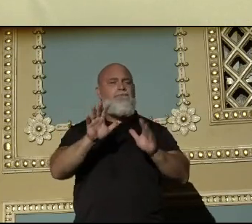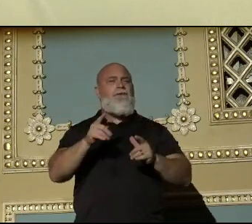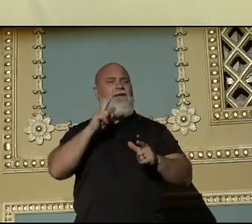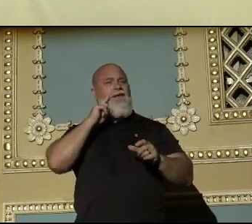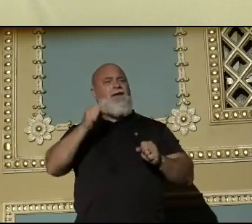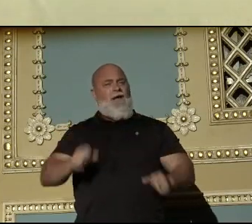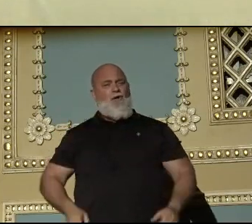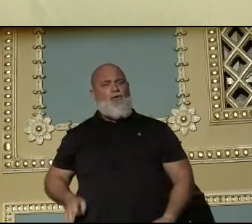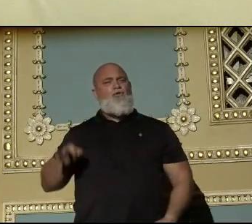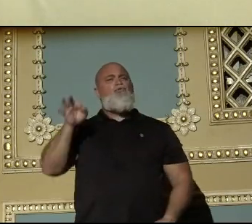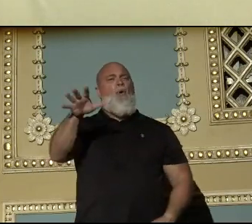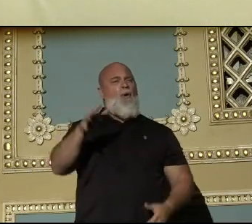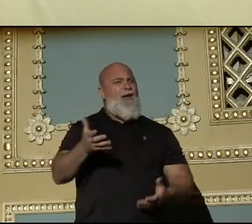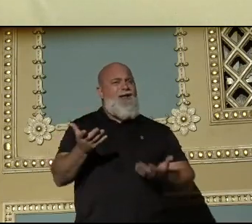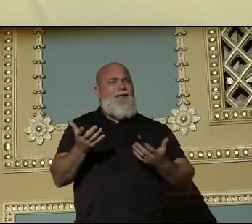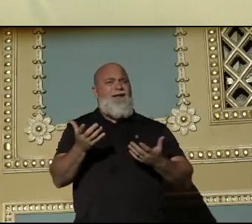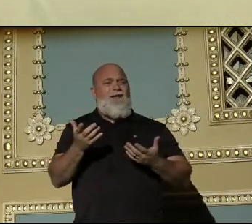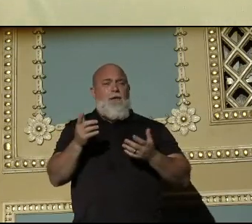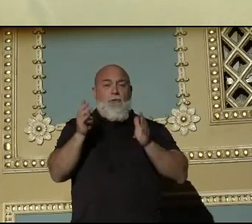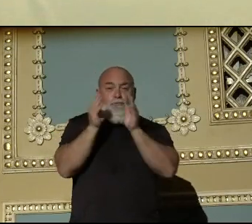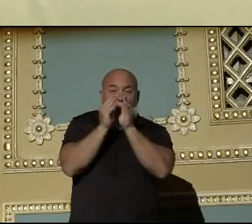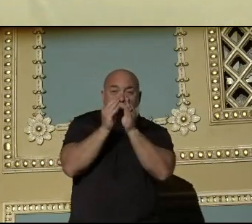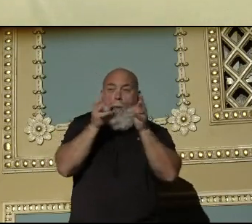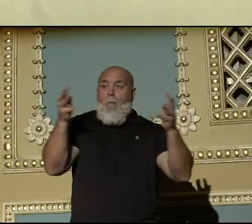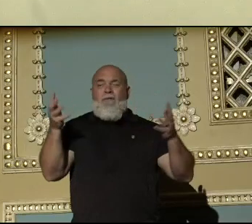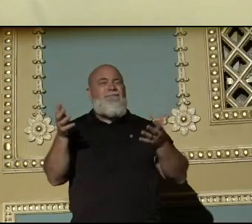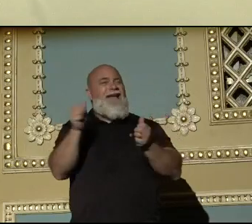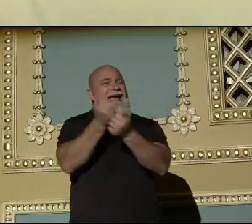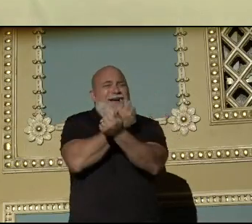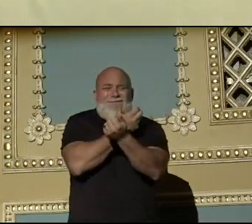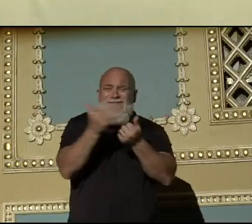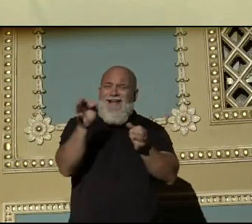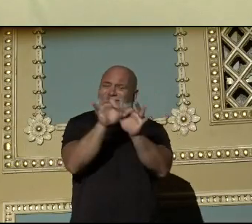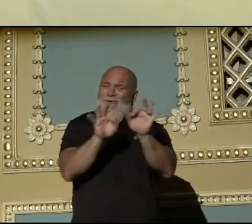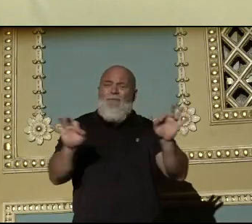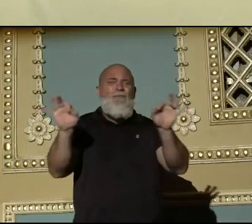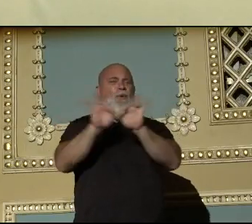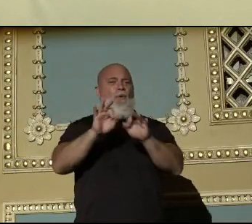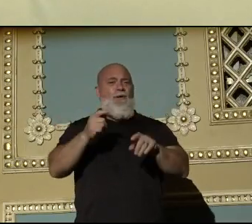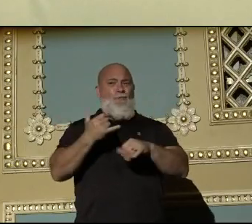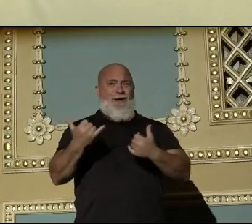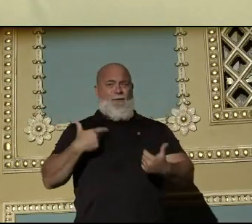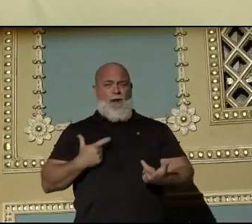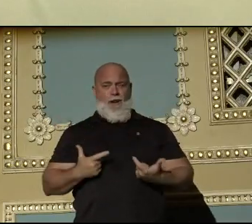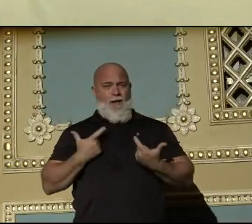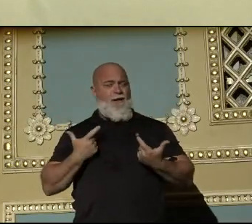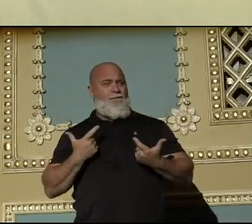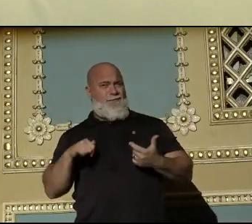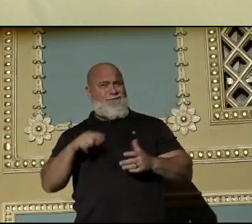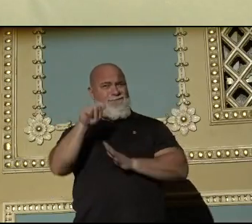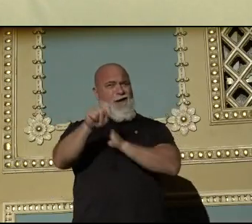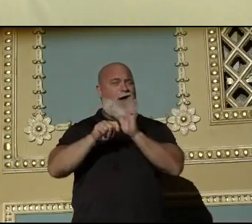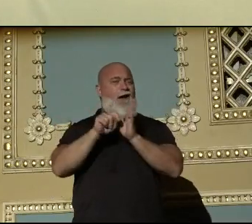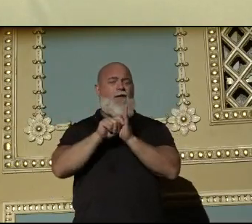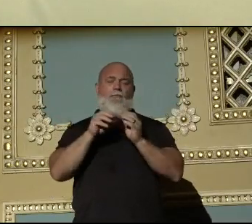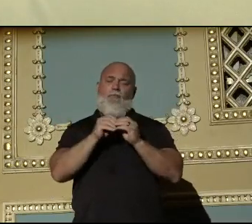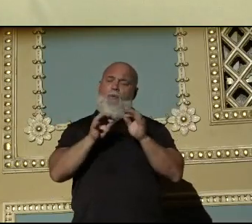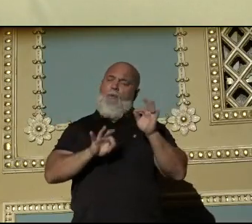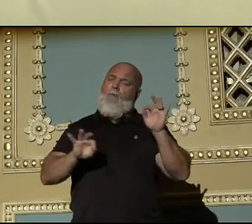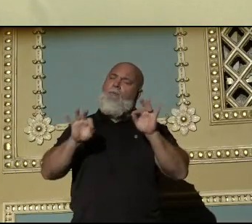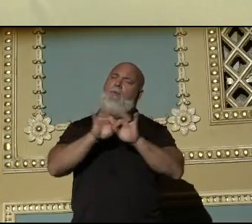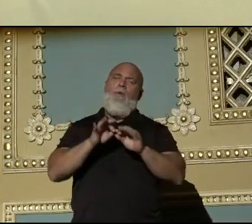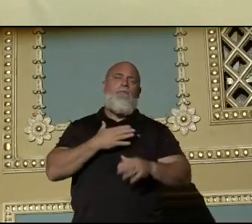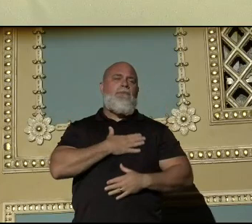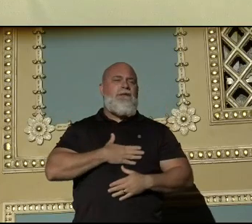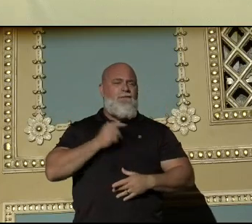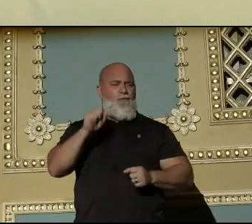tonight. Nothing is too small, everything is so important. And the times that we're living in right now, it's more important than ever. So please, if you can give,